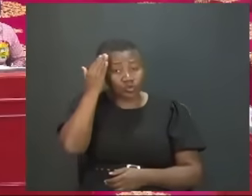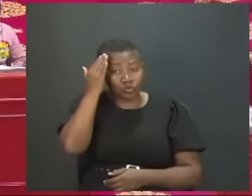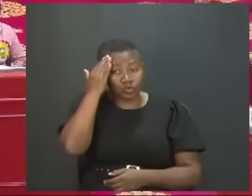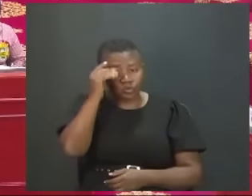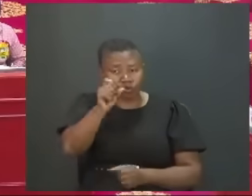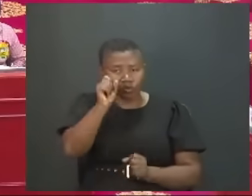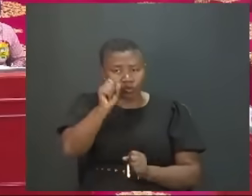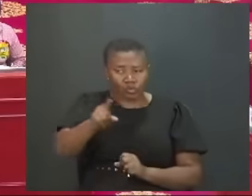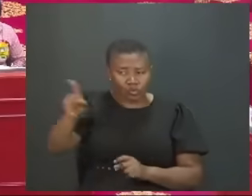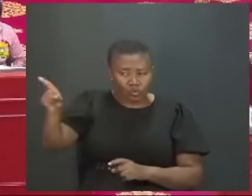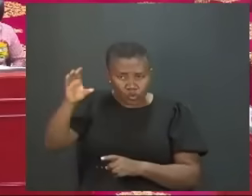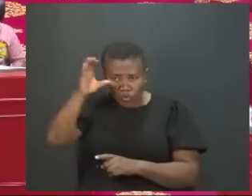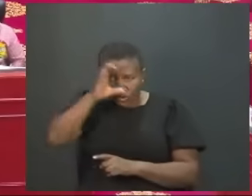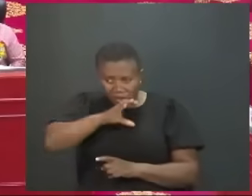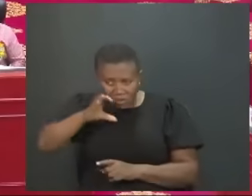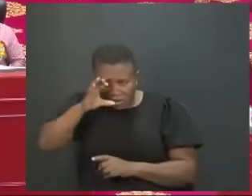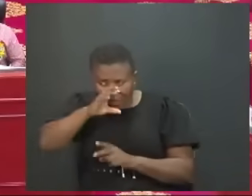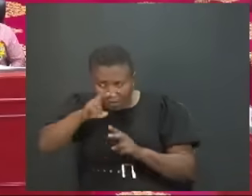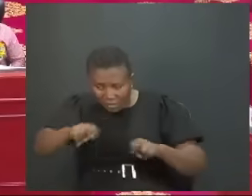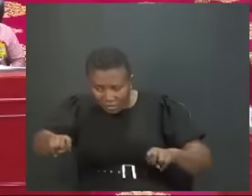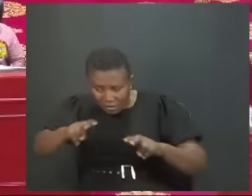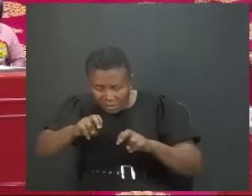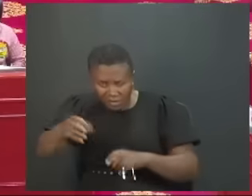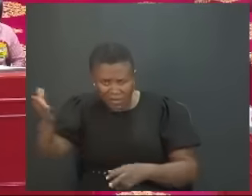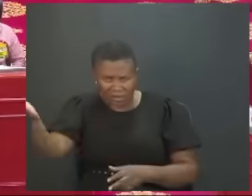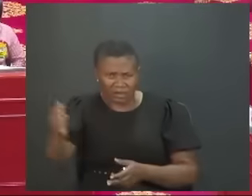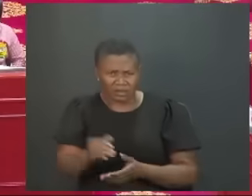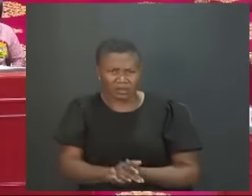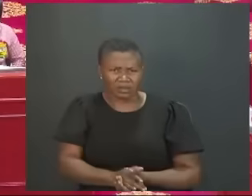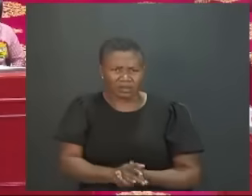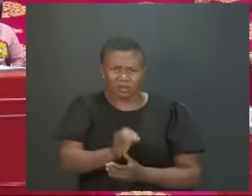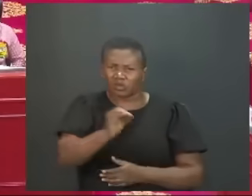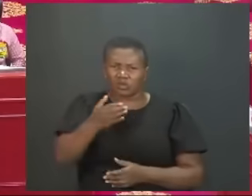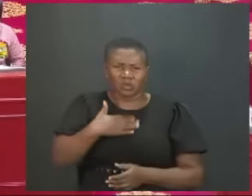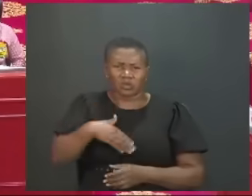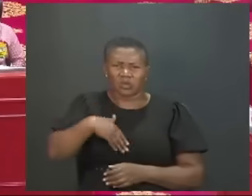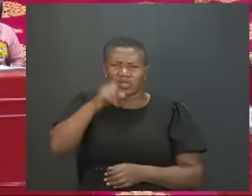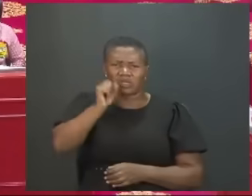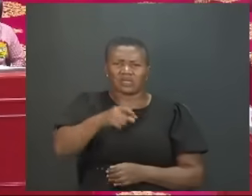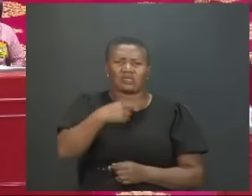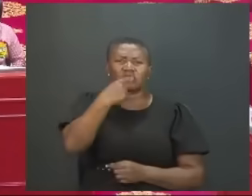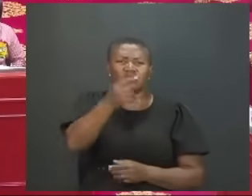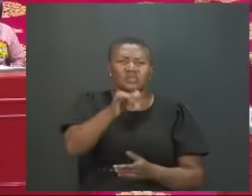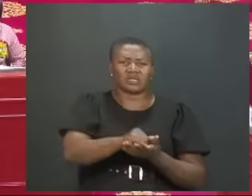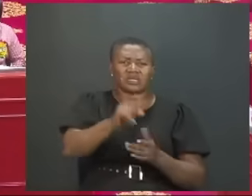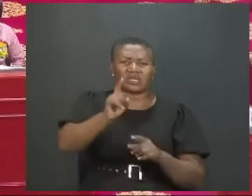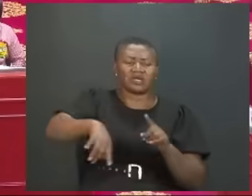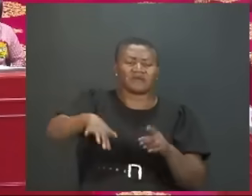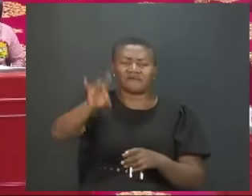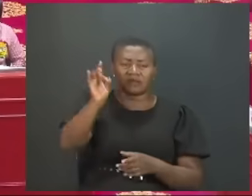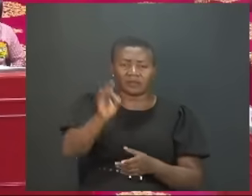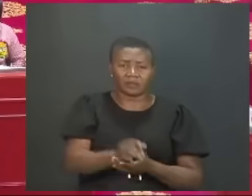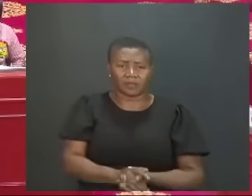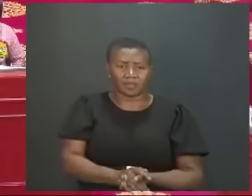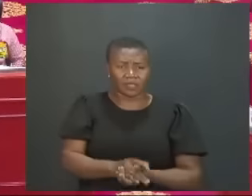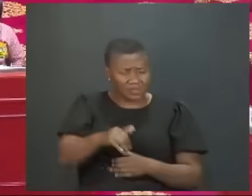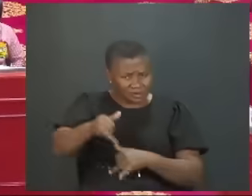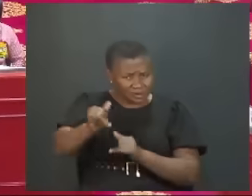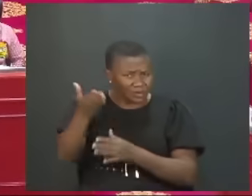trace these records. Nobody can tell you that they can't trace the records. They are